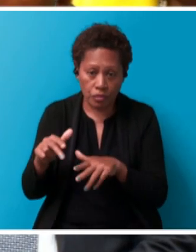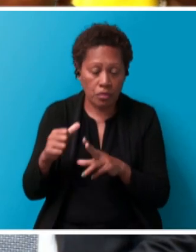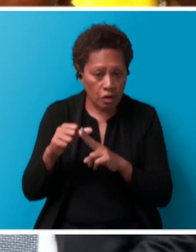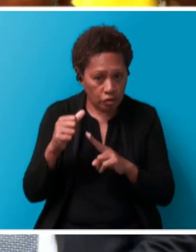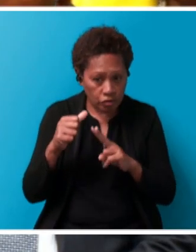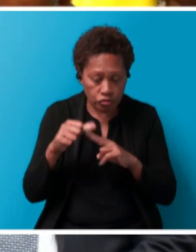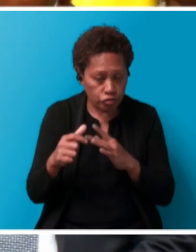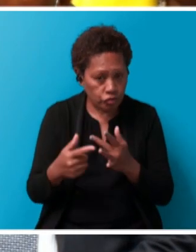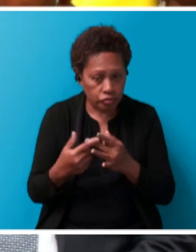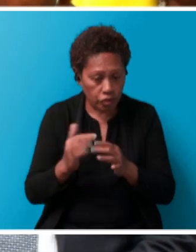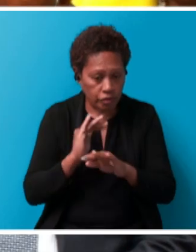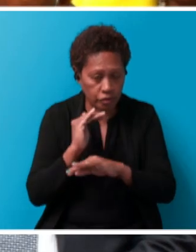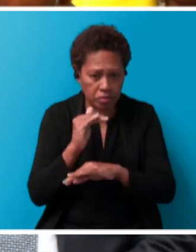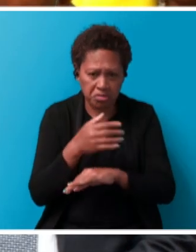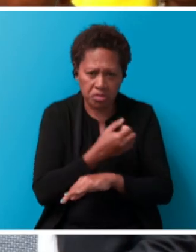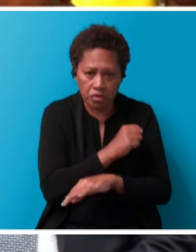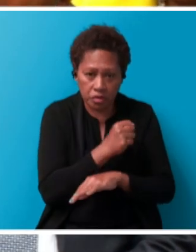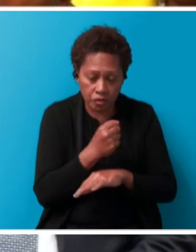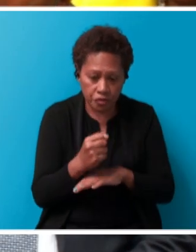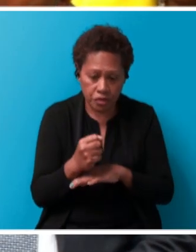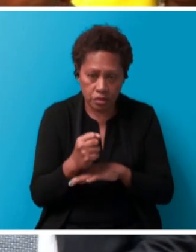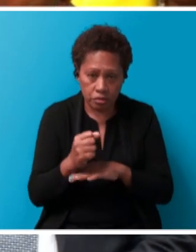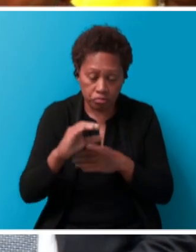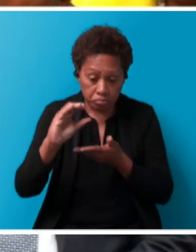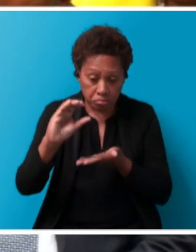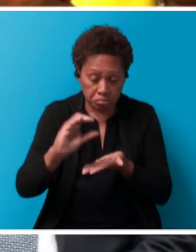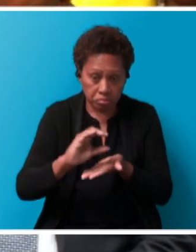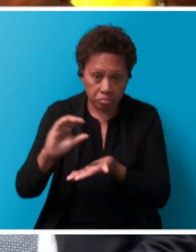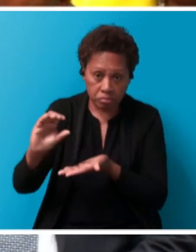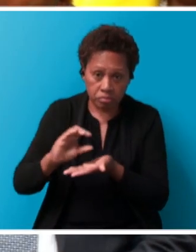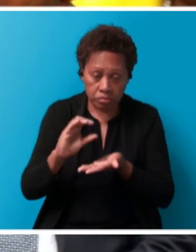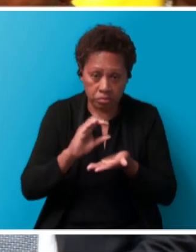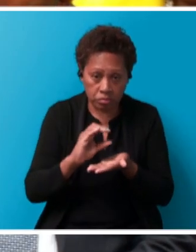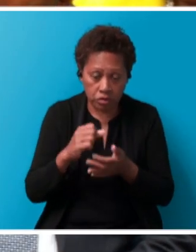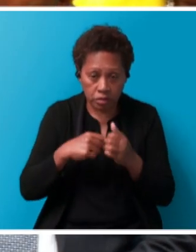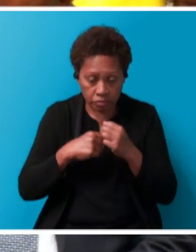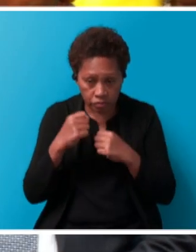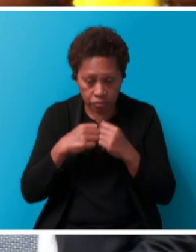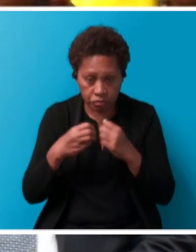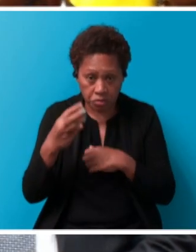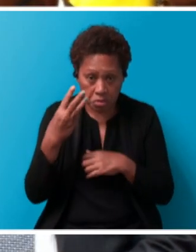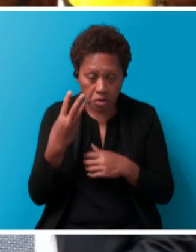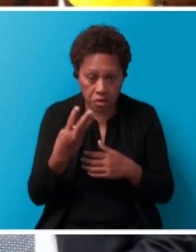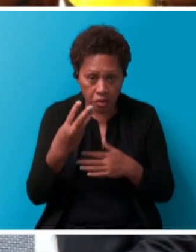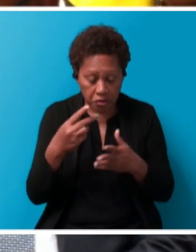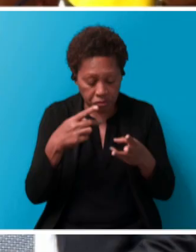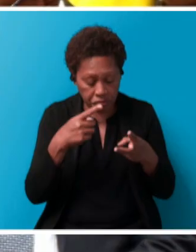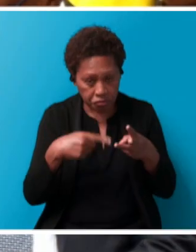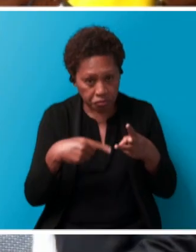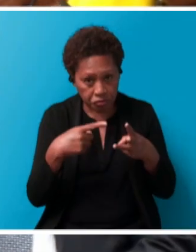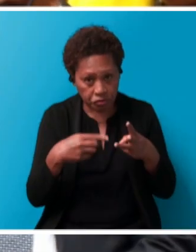New Zealand, who is to co-fund the upgrading or enabling of the three stations to